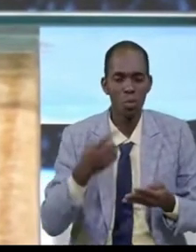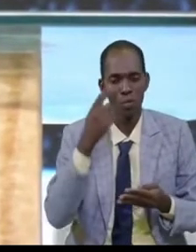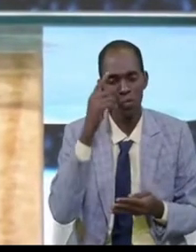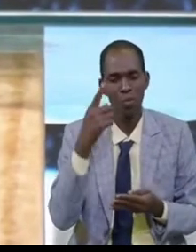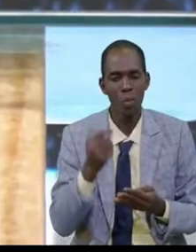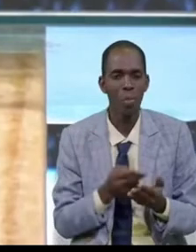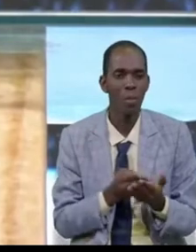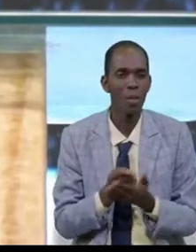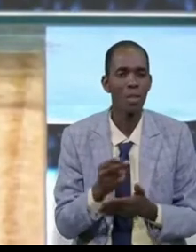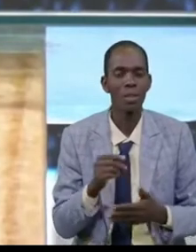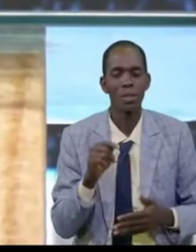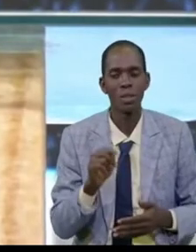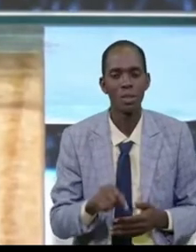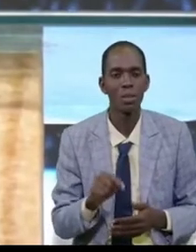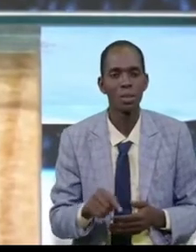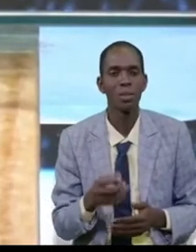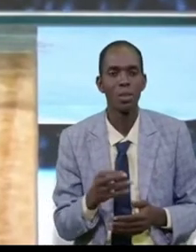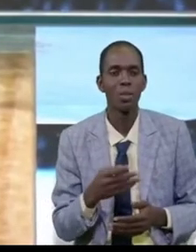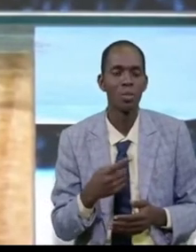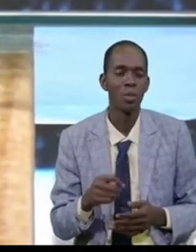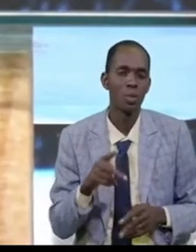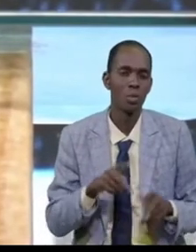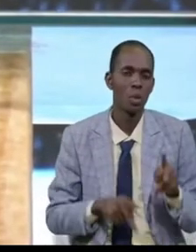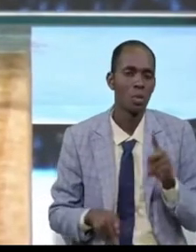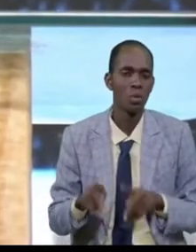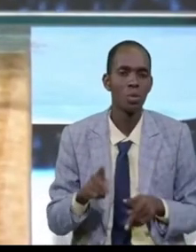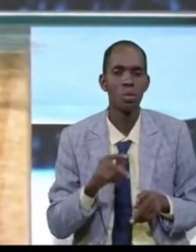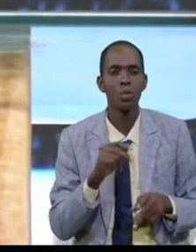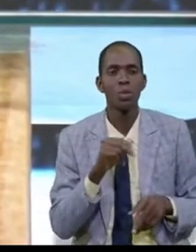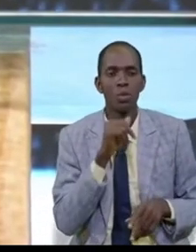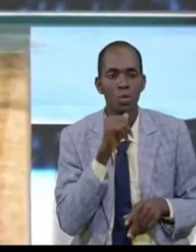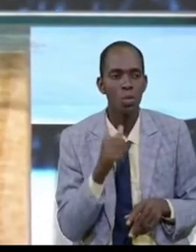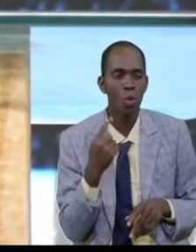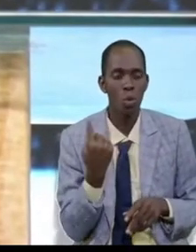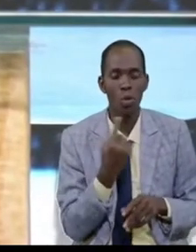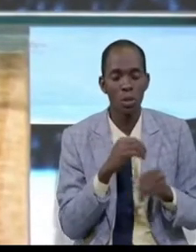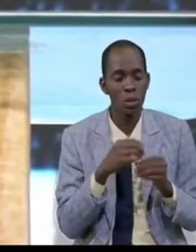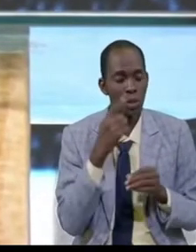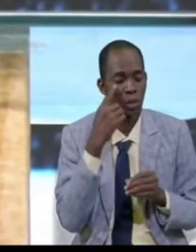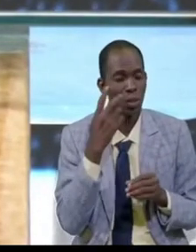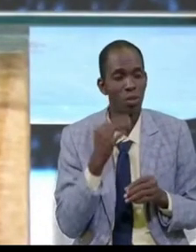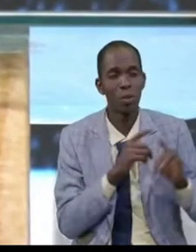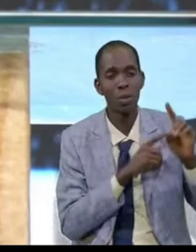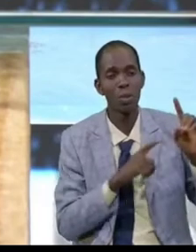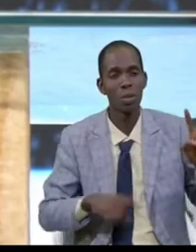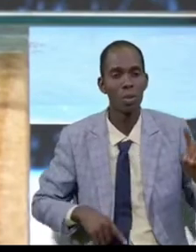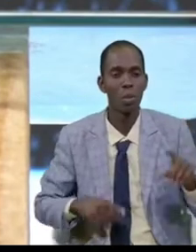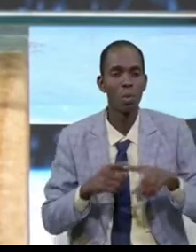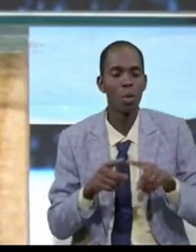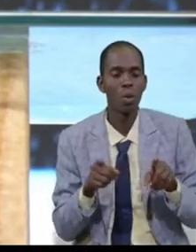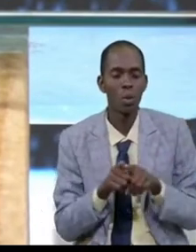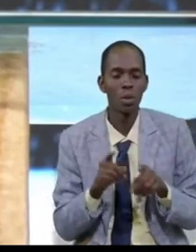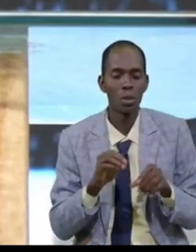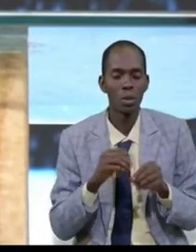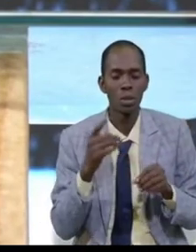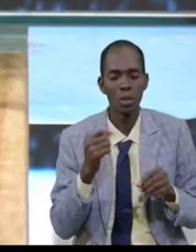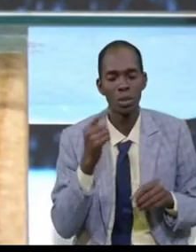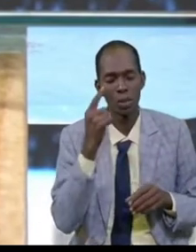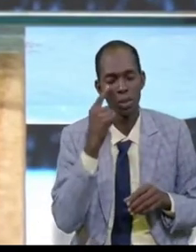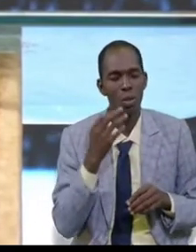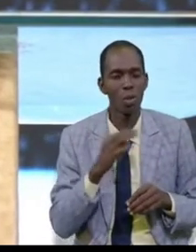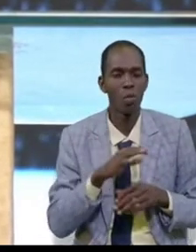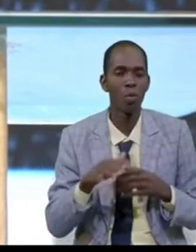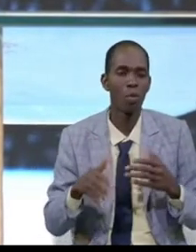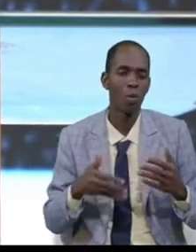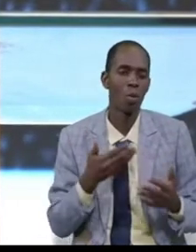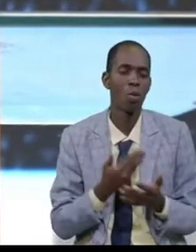honest needs of people, not only in the sight of the Lord, but also in the sight of all